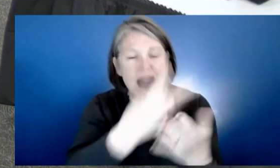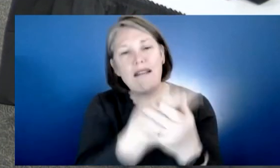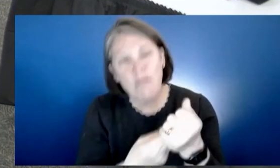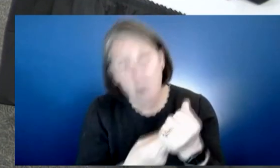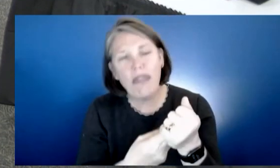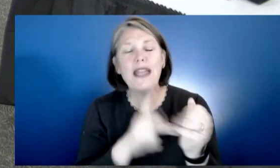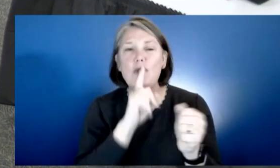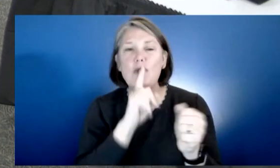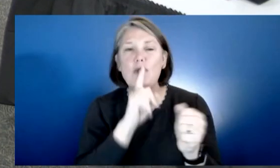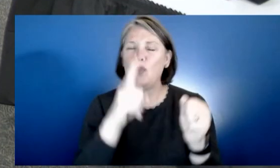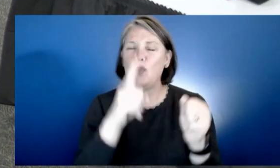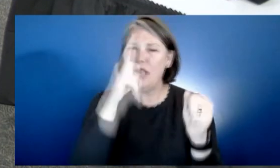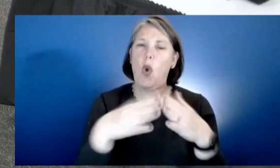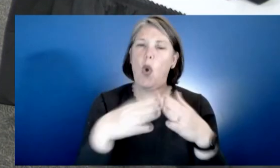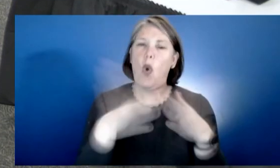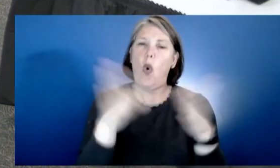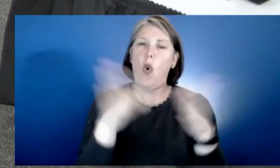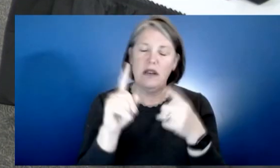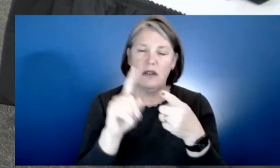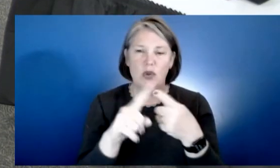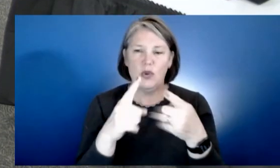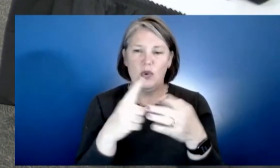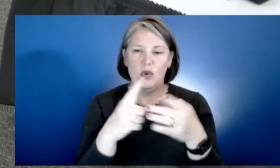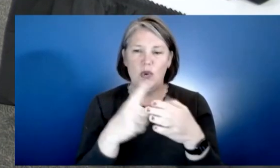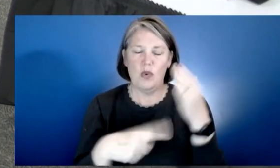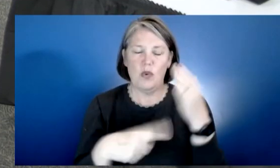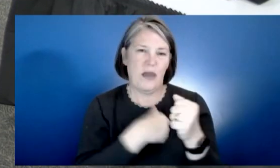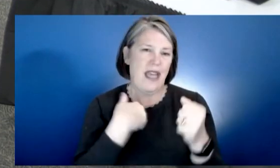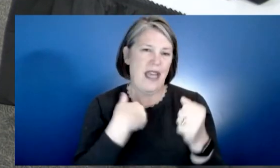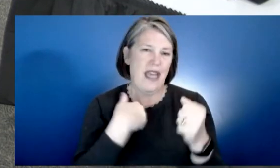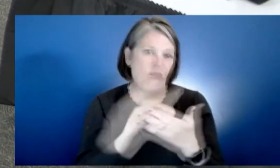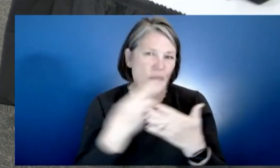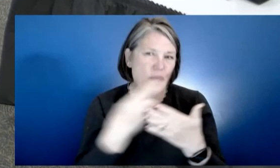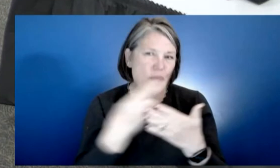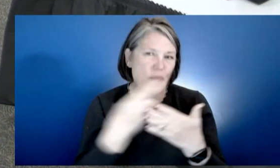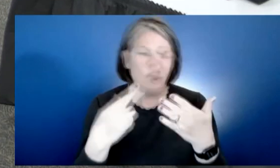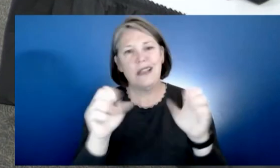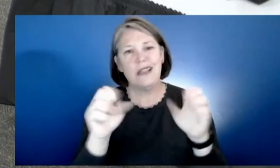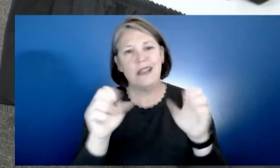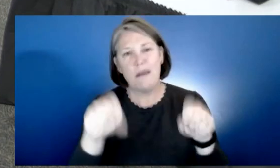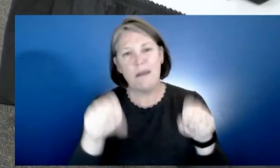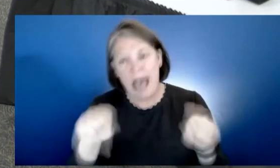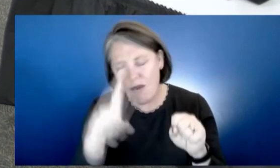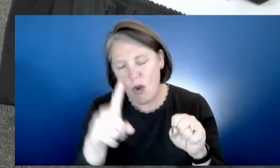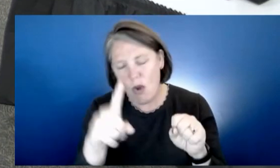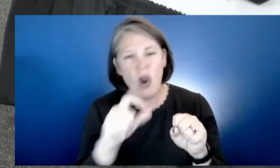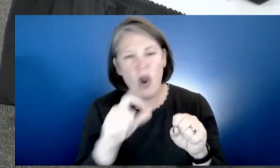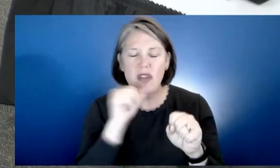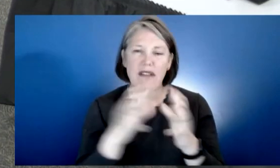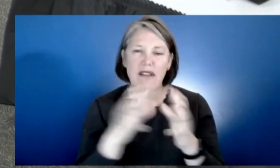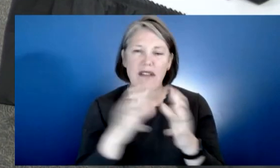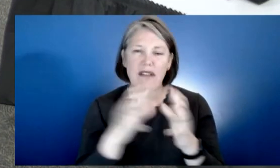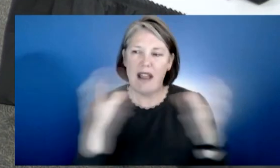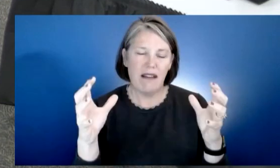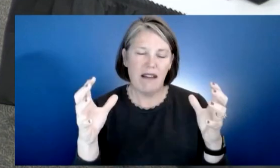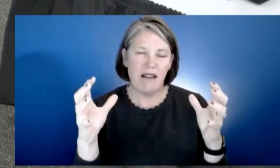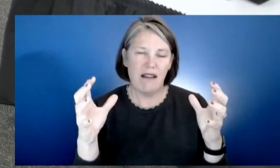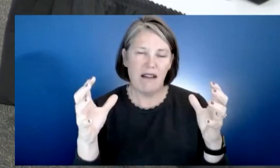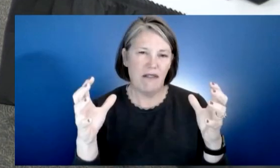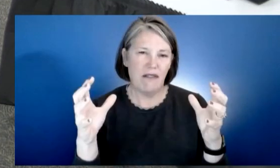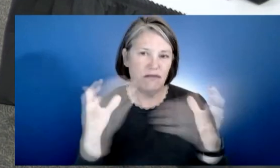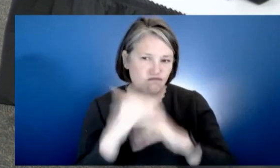It's really open to what we have time, resource, and capacity for. There's not a lot of